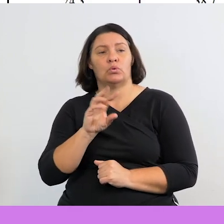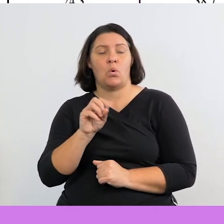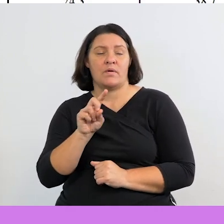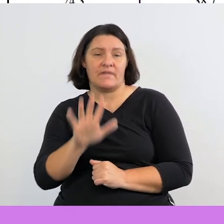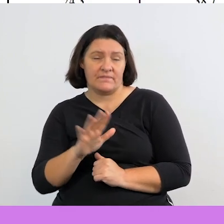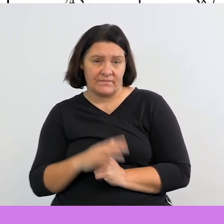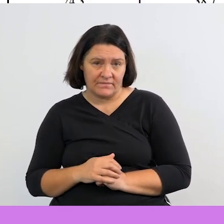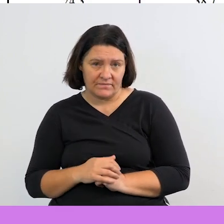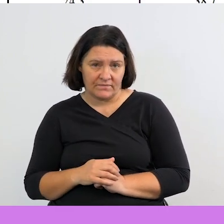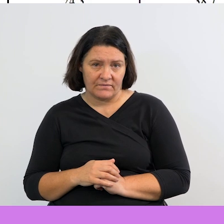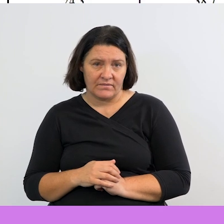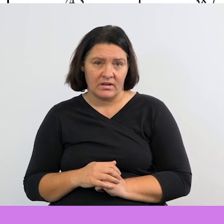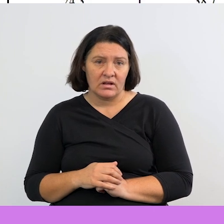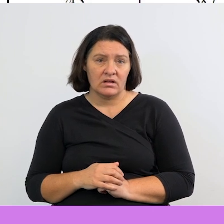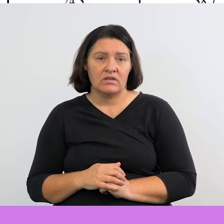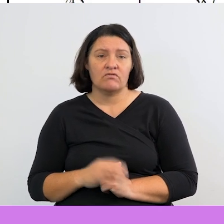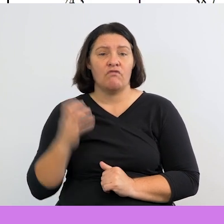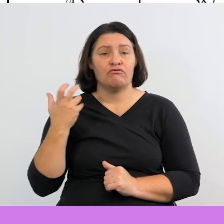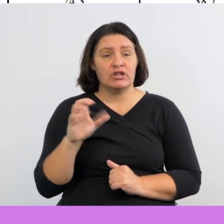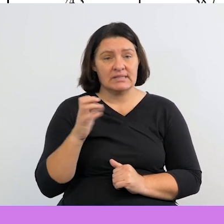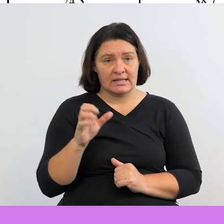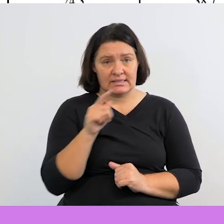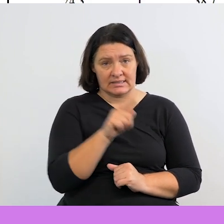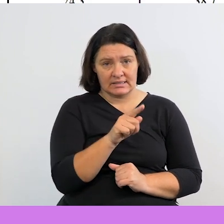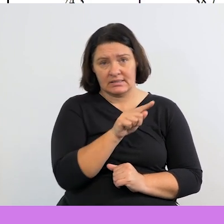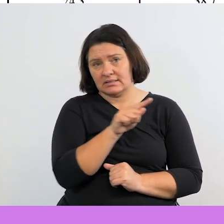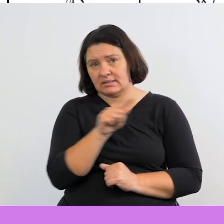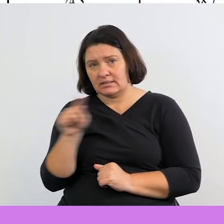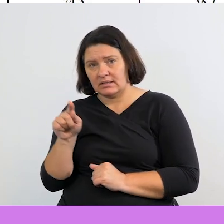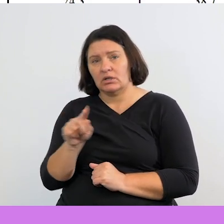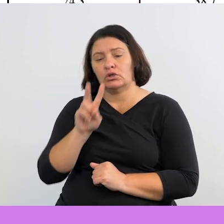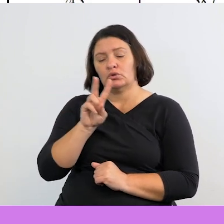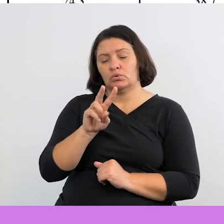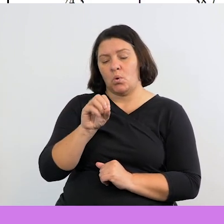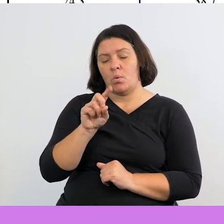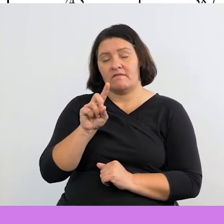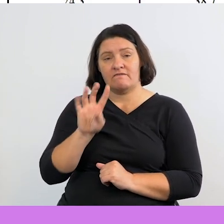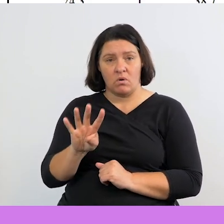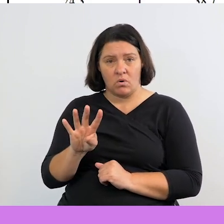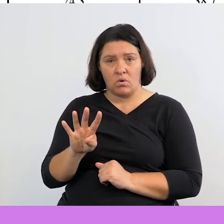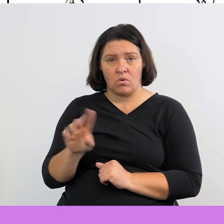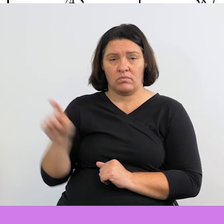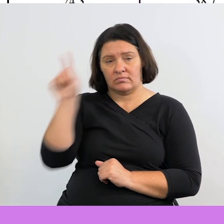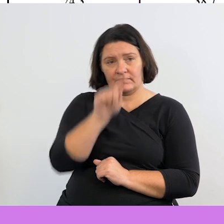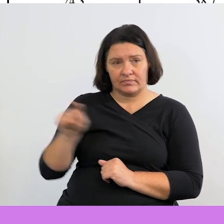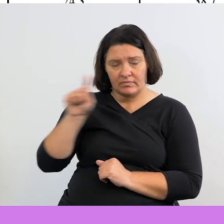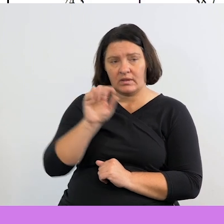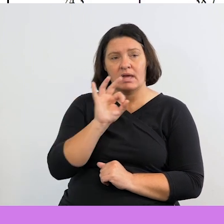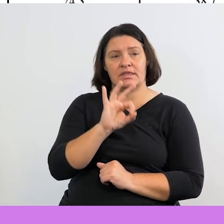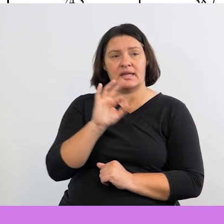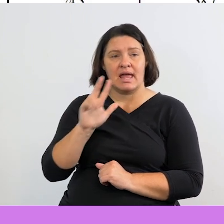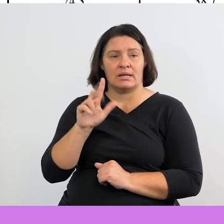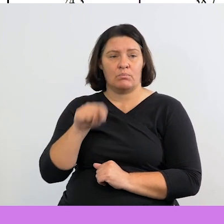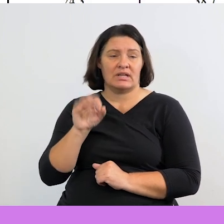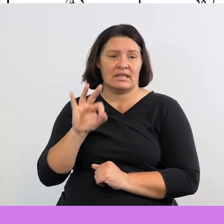complete 2014. So for the Free State, which is here, I'm looking at 2014. So that will